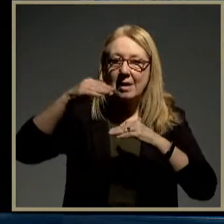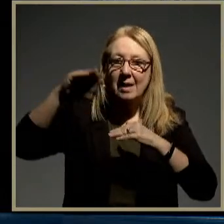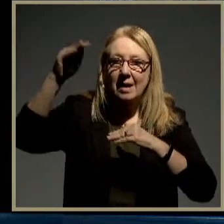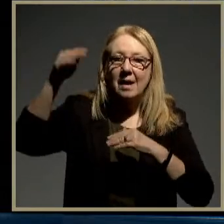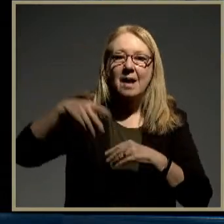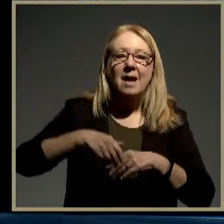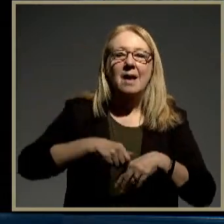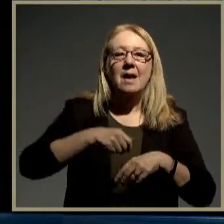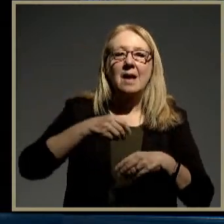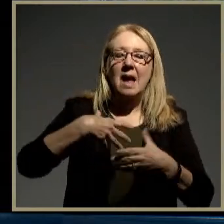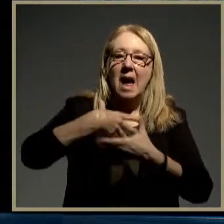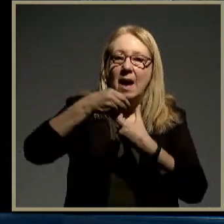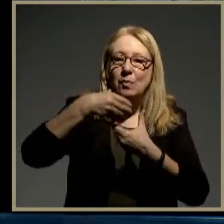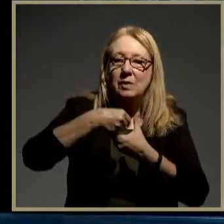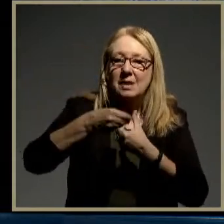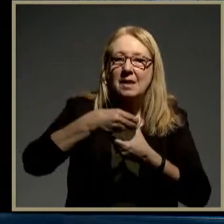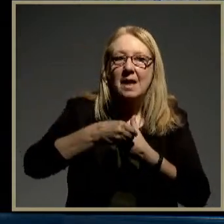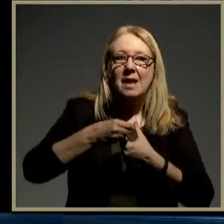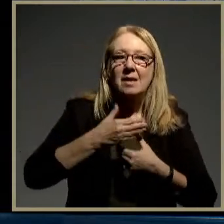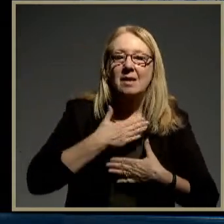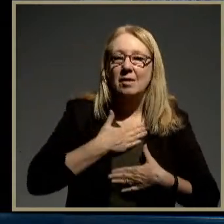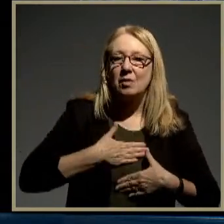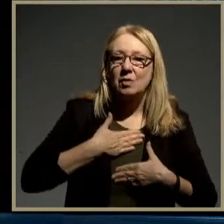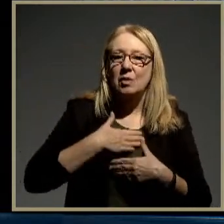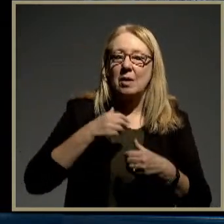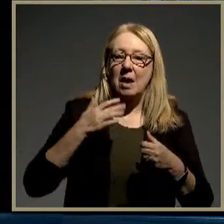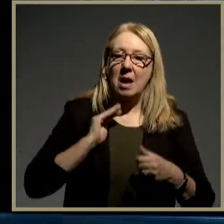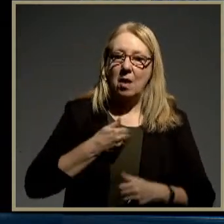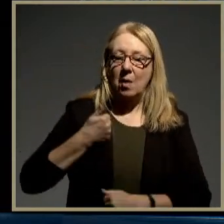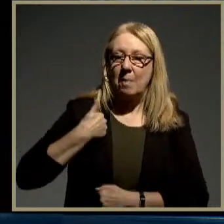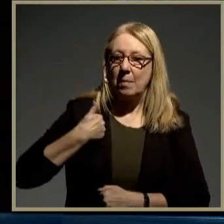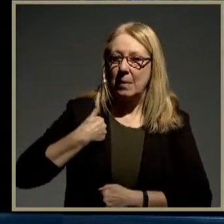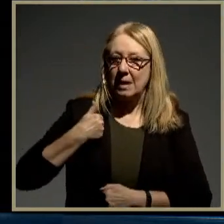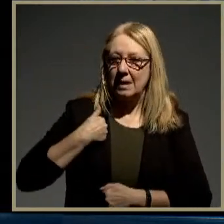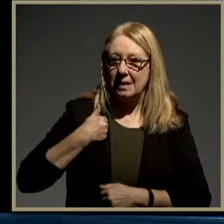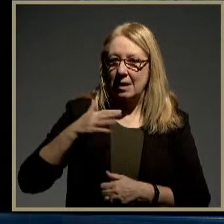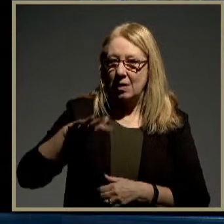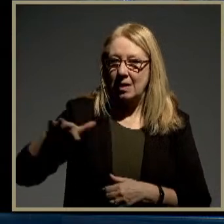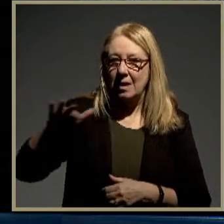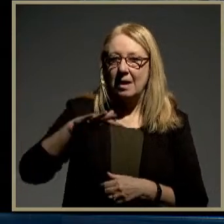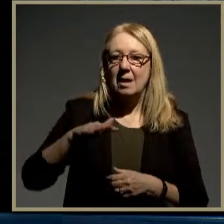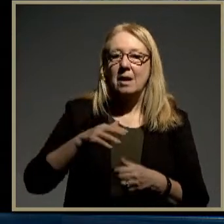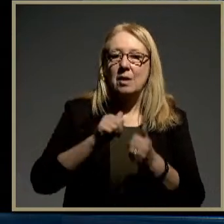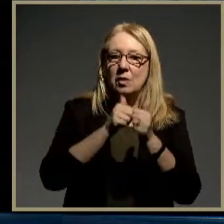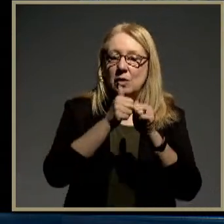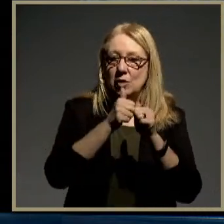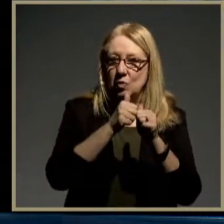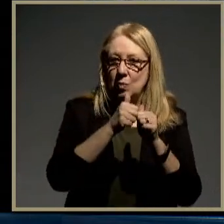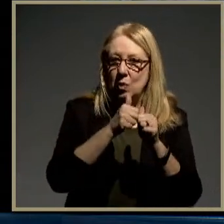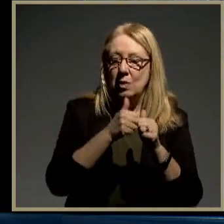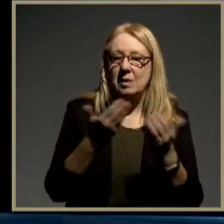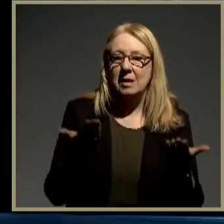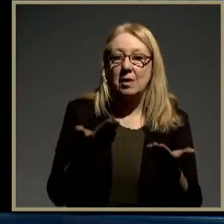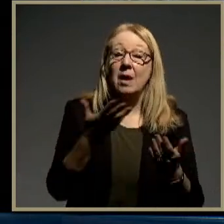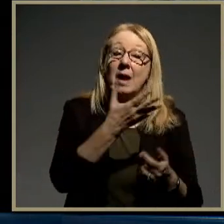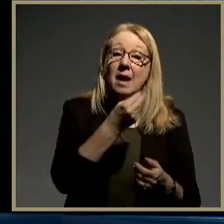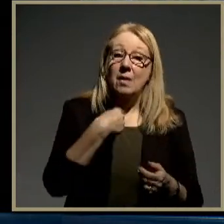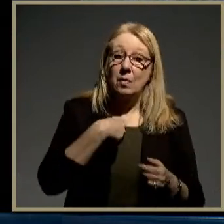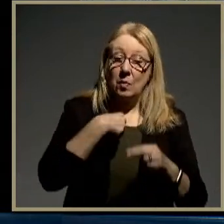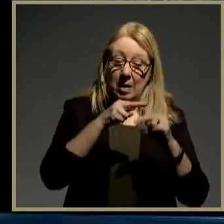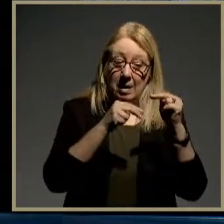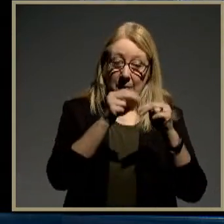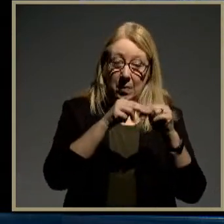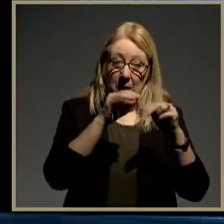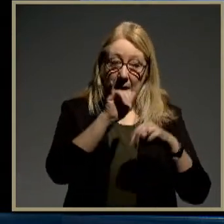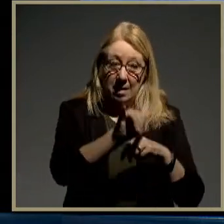the outdoors, our military neighbors, our sports economy. And we built on those